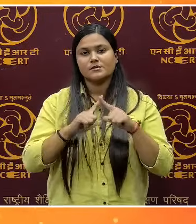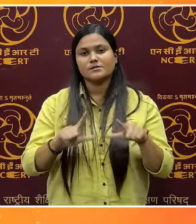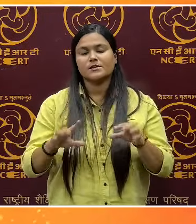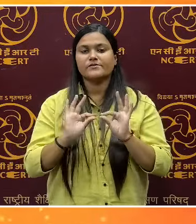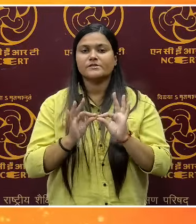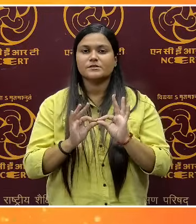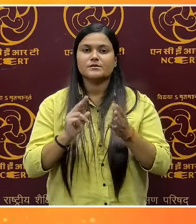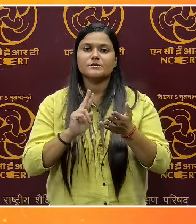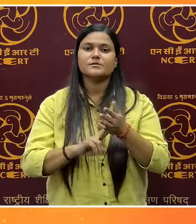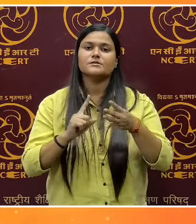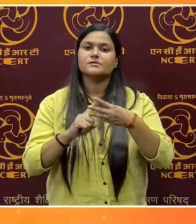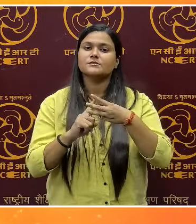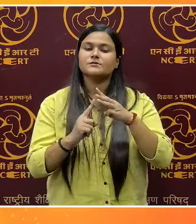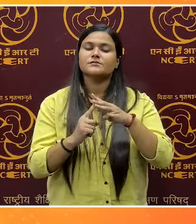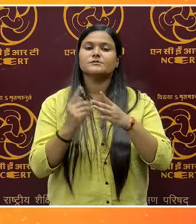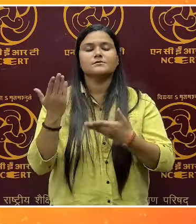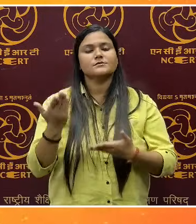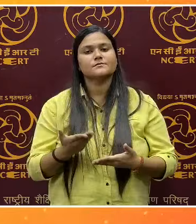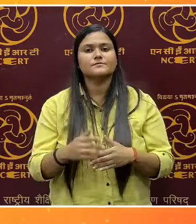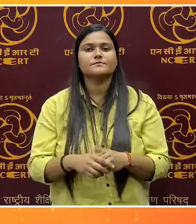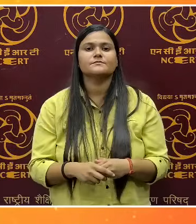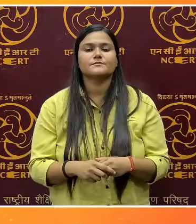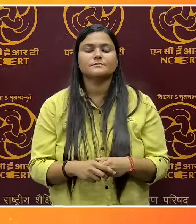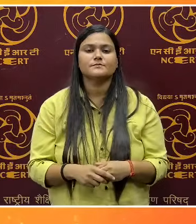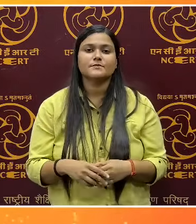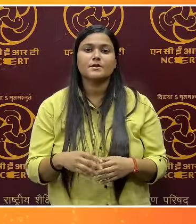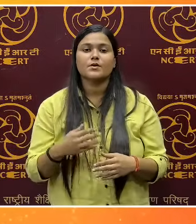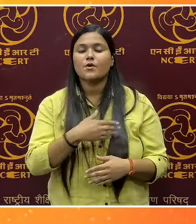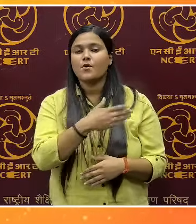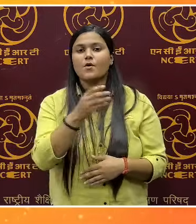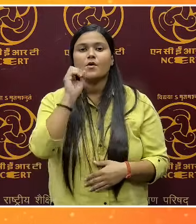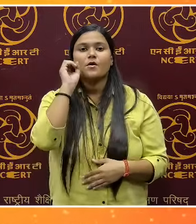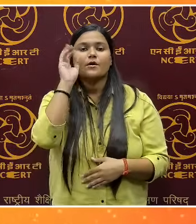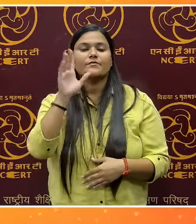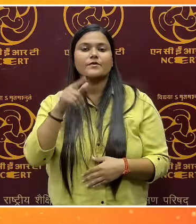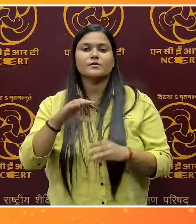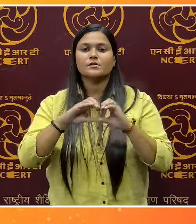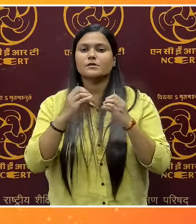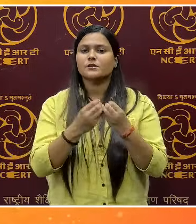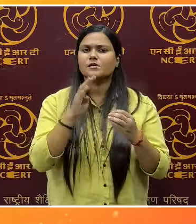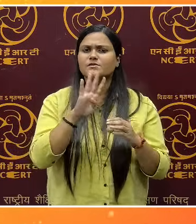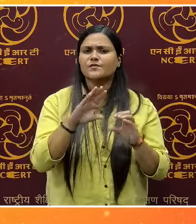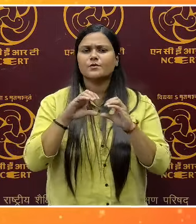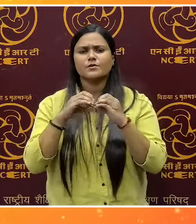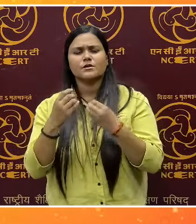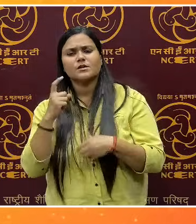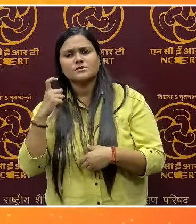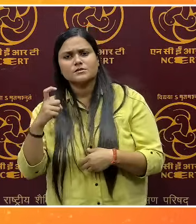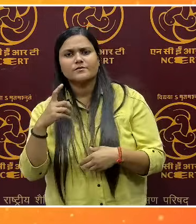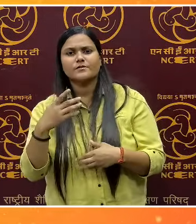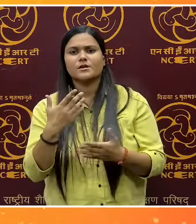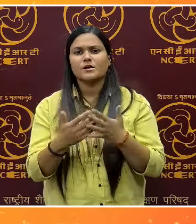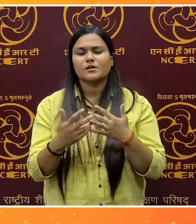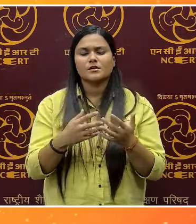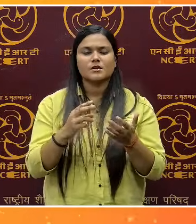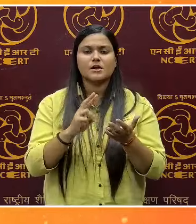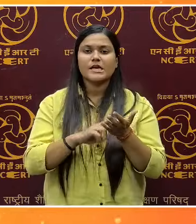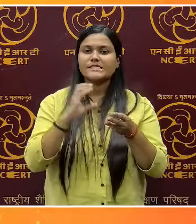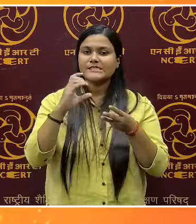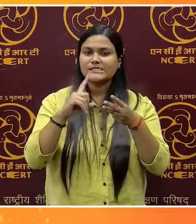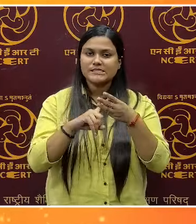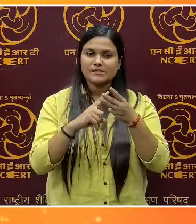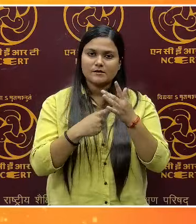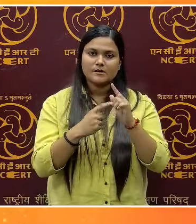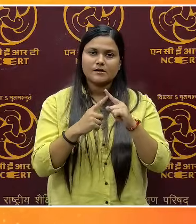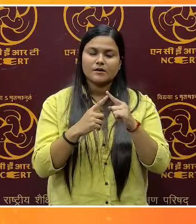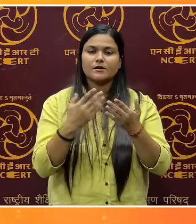so much. And here I would like to give the main information to all our students of class 4th and 7th. The new NCERT textbook for all of you are